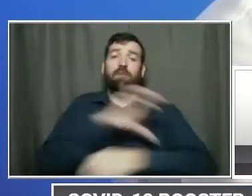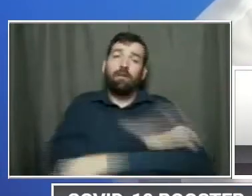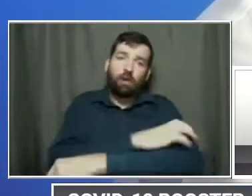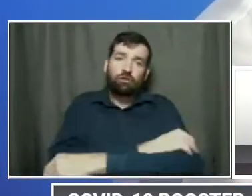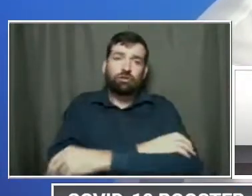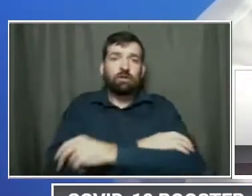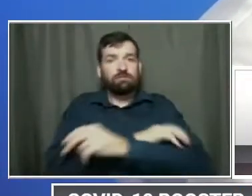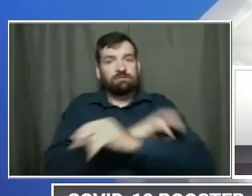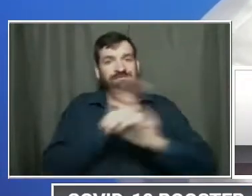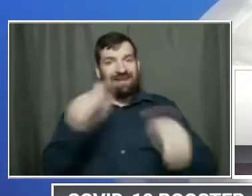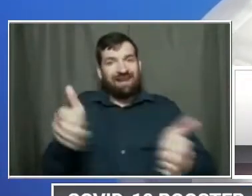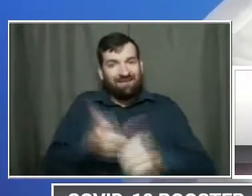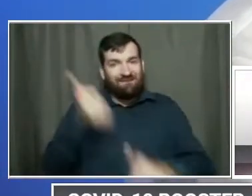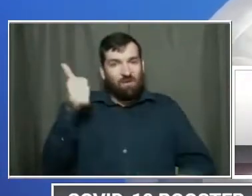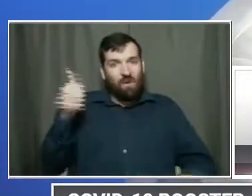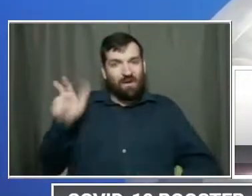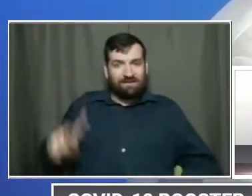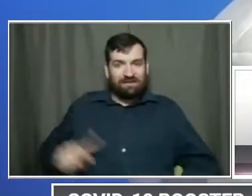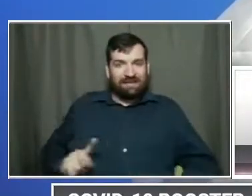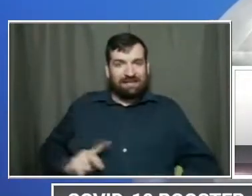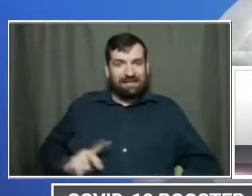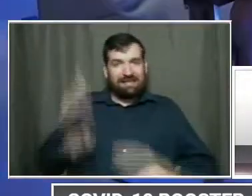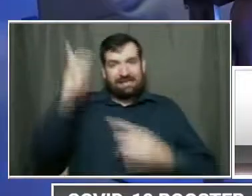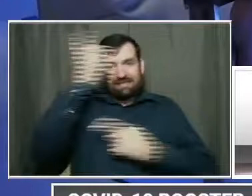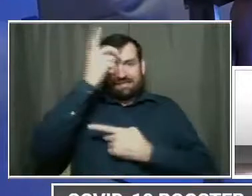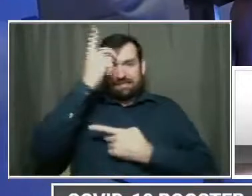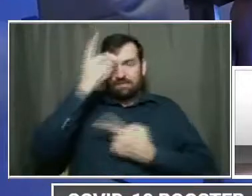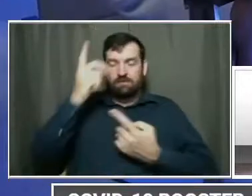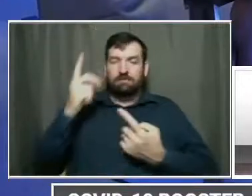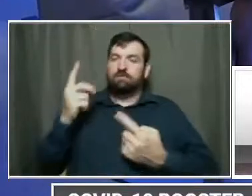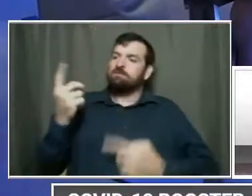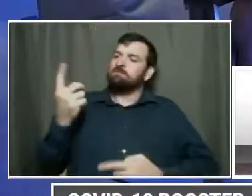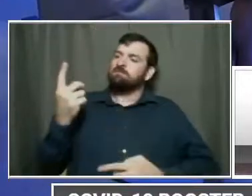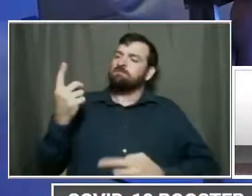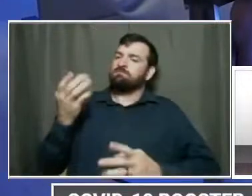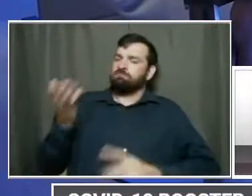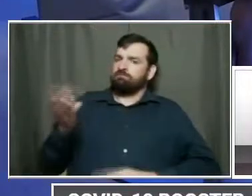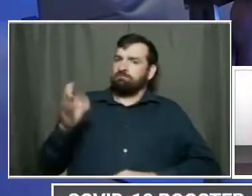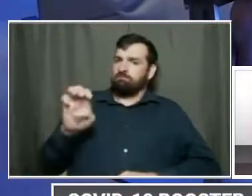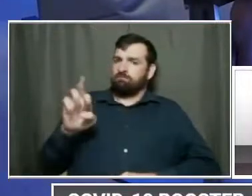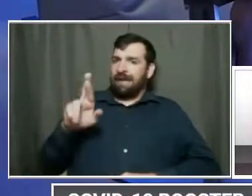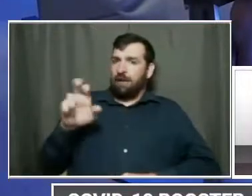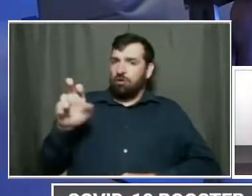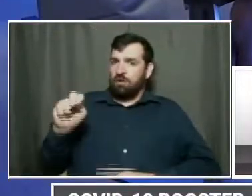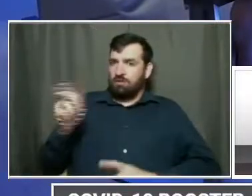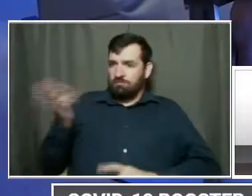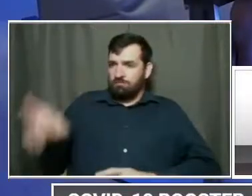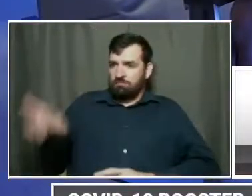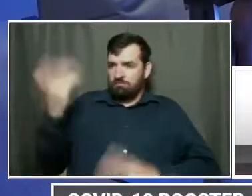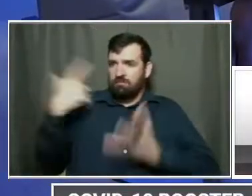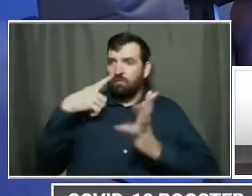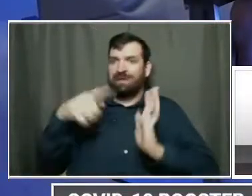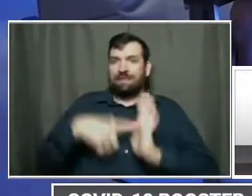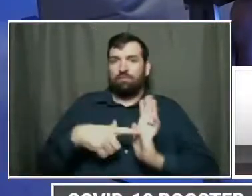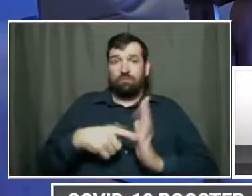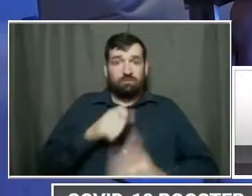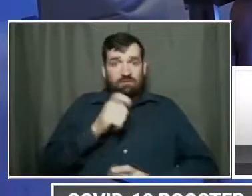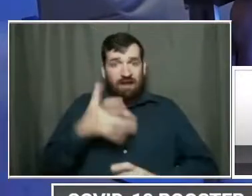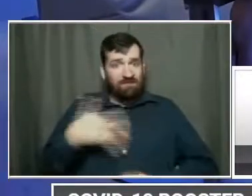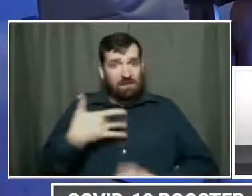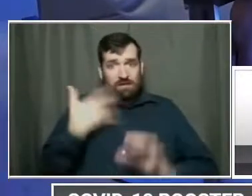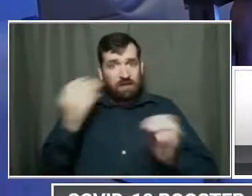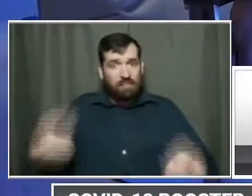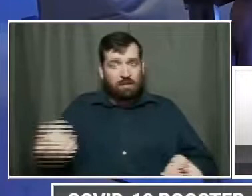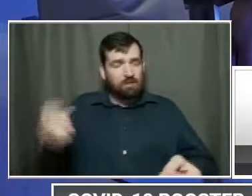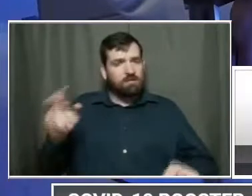actually avoid kidney disease. So would someone like Erron not feel anything wrong? Isn't renal failure like a